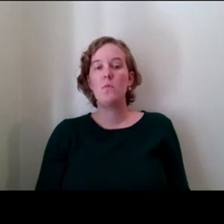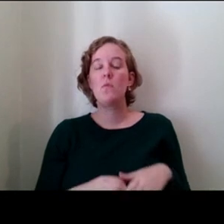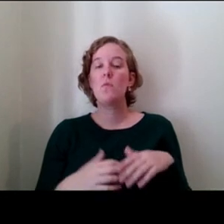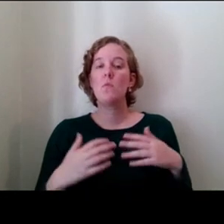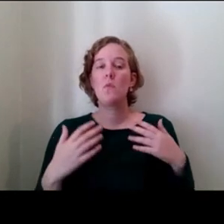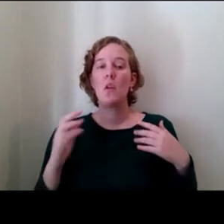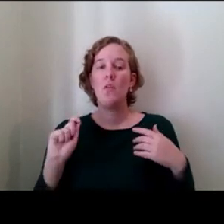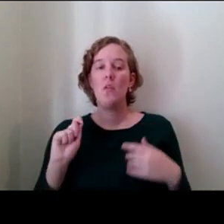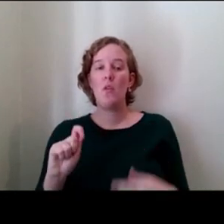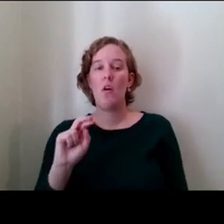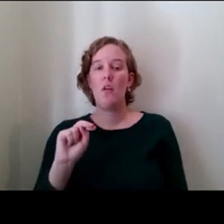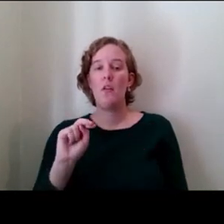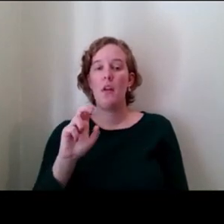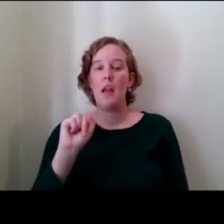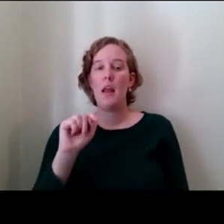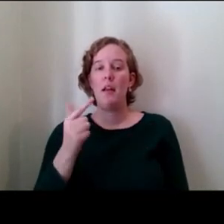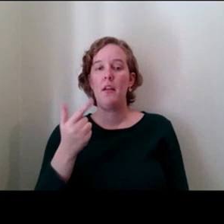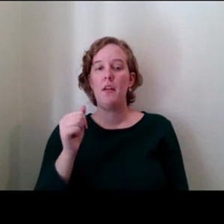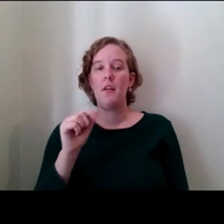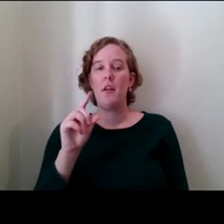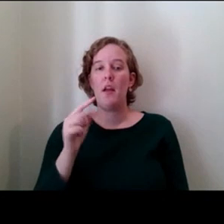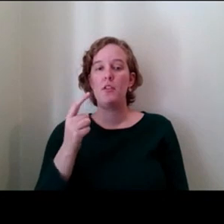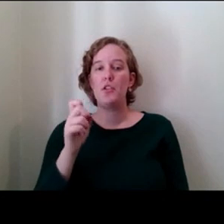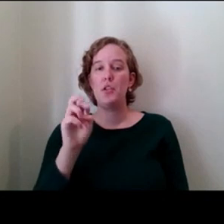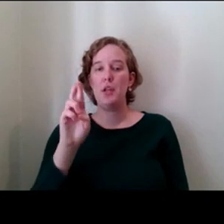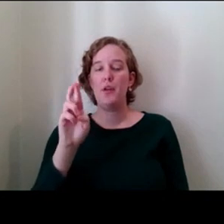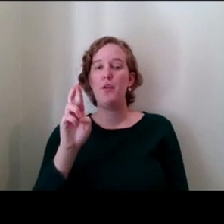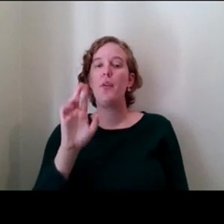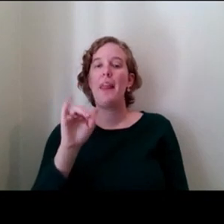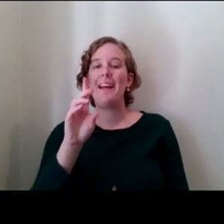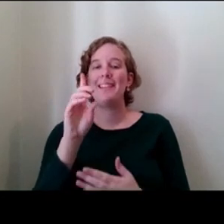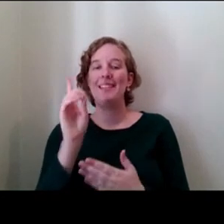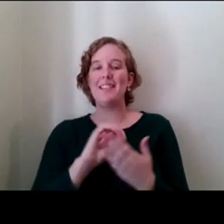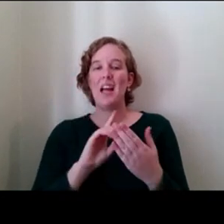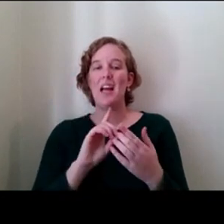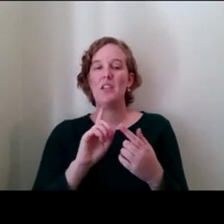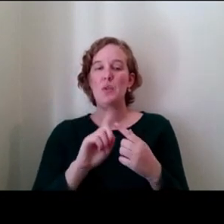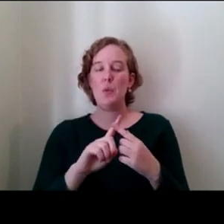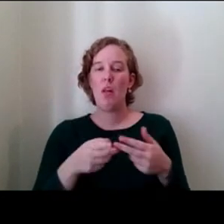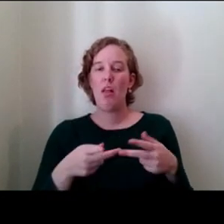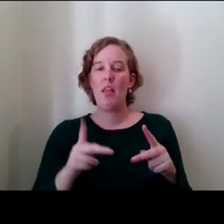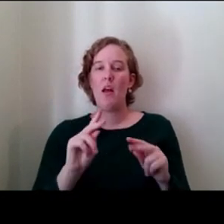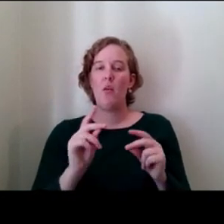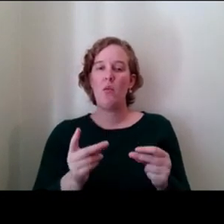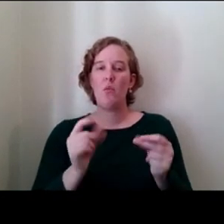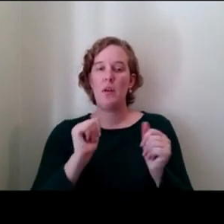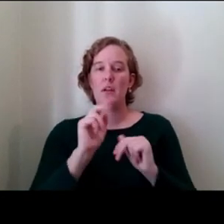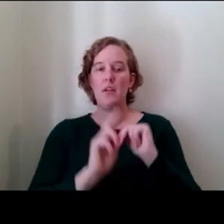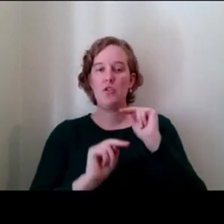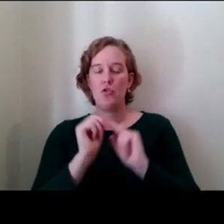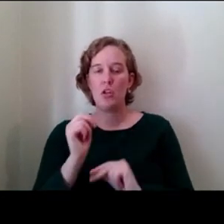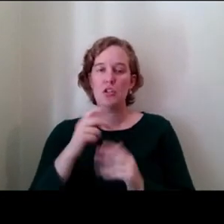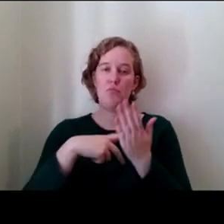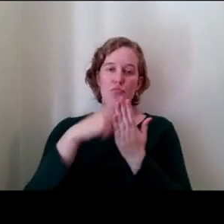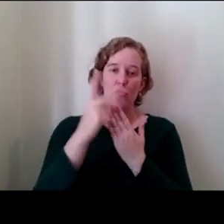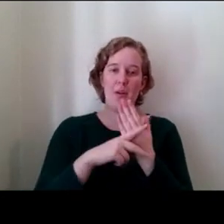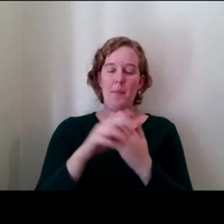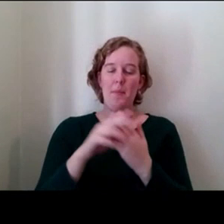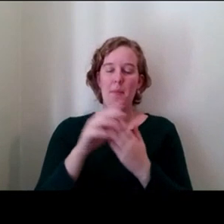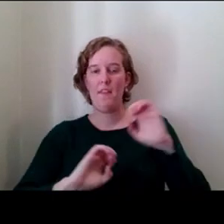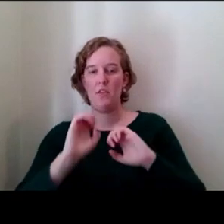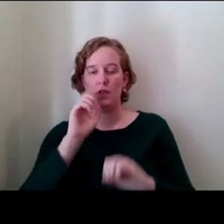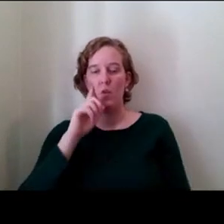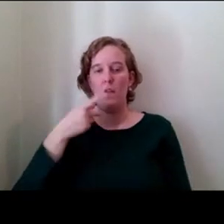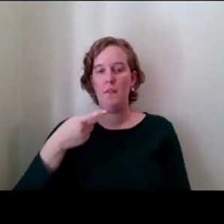So .NET Gadgeteer was designed to enable the quick construction, programming and evaluation of physical